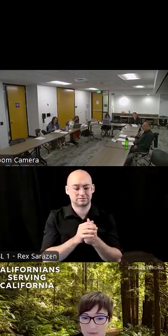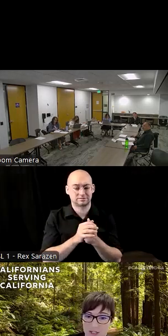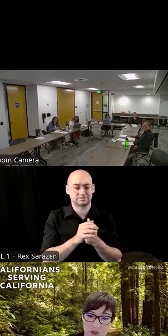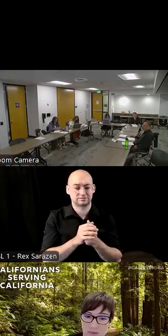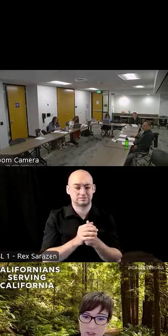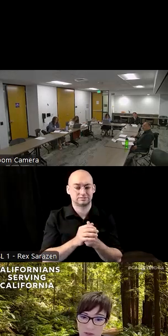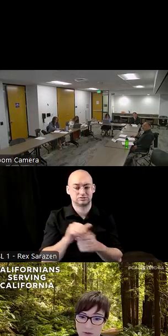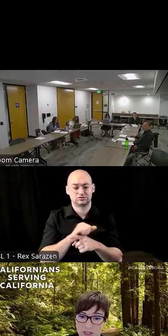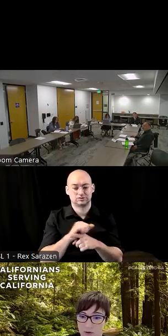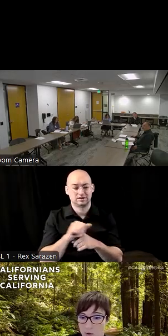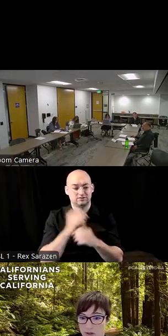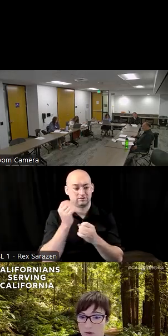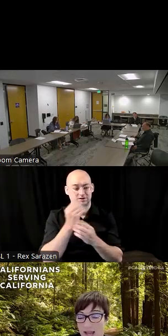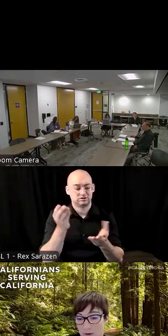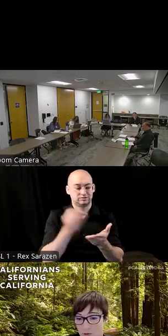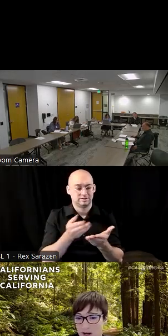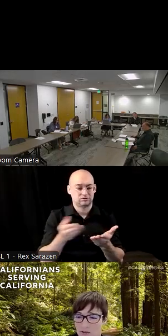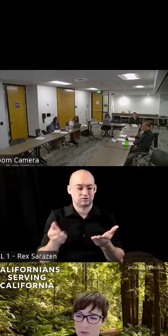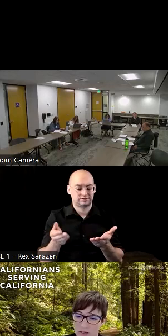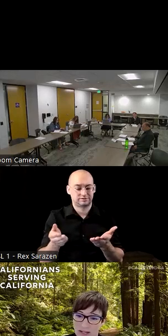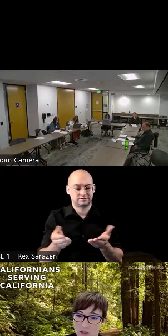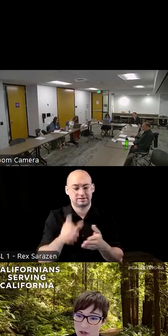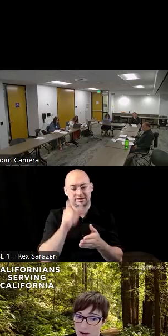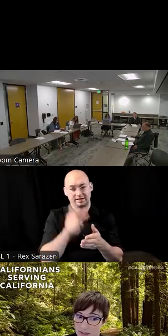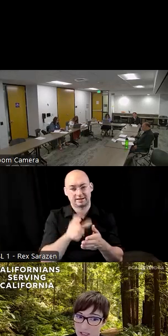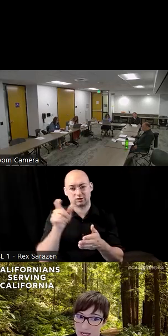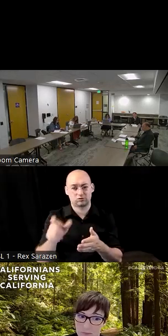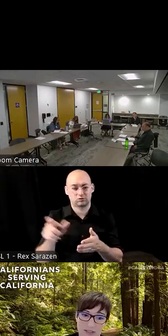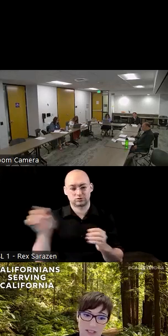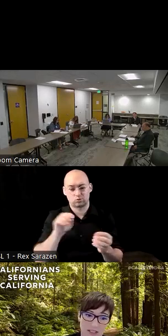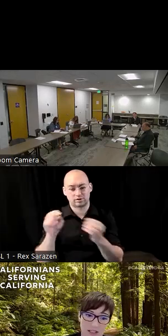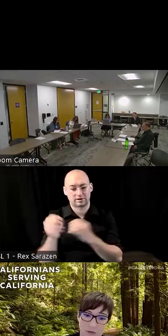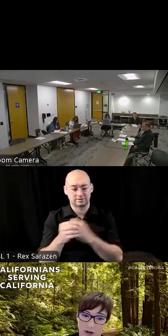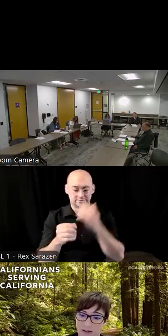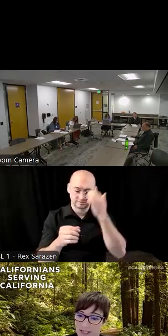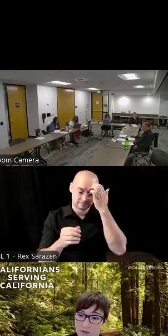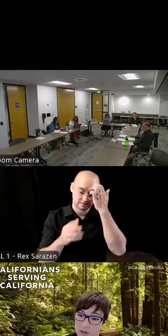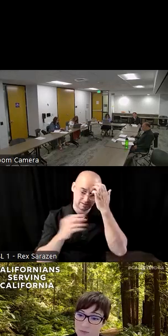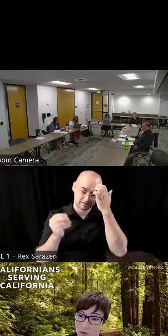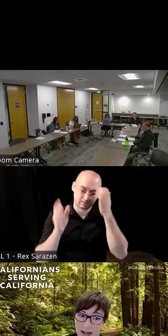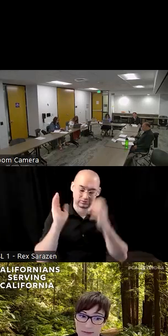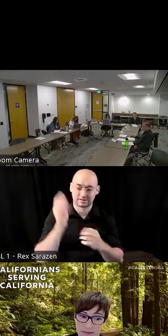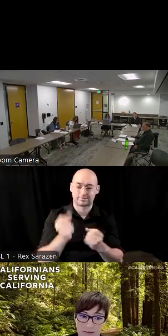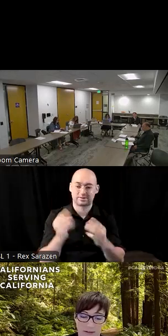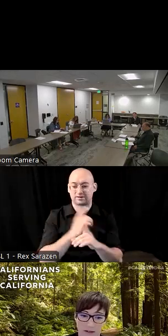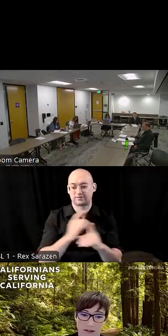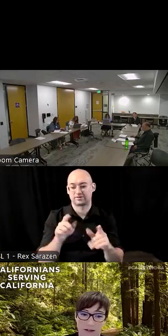Creating informational materials that are categorized, organized geographically, and presented in a variety of languages and